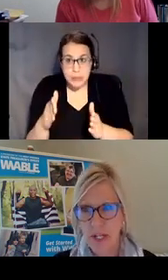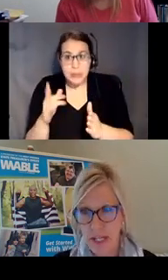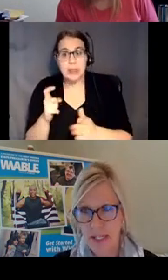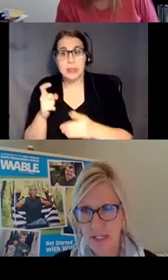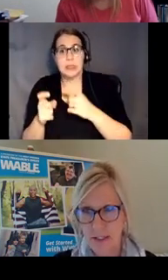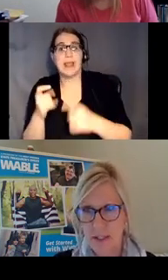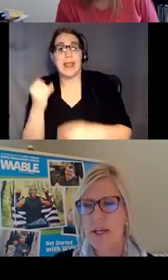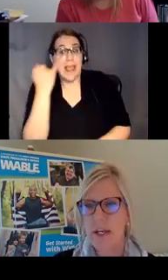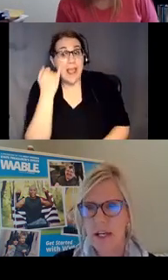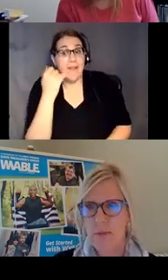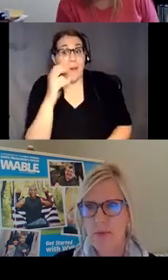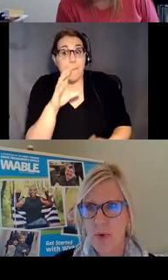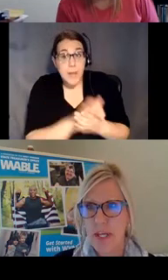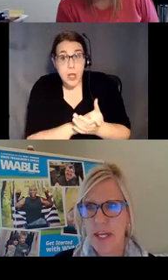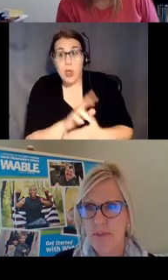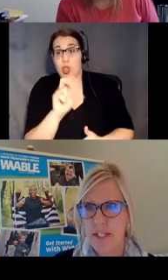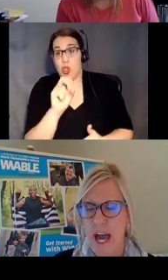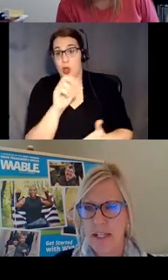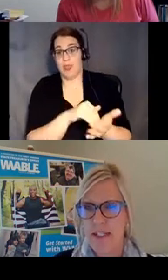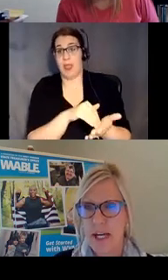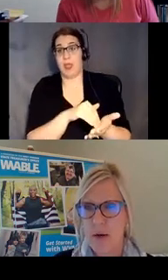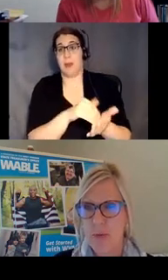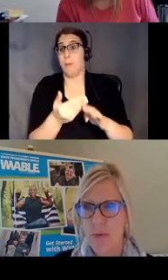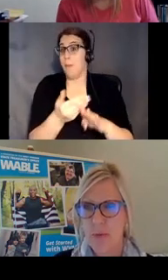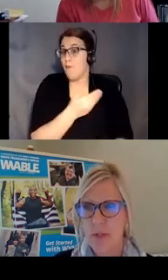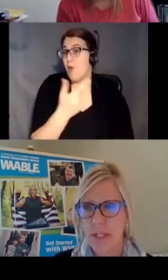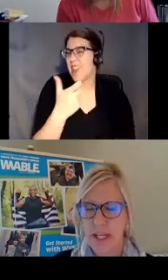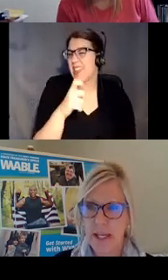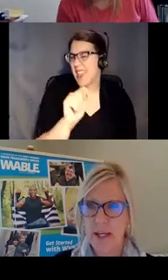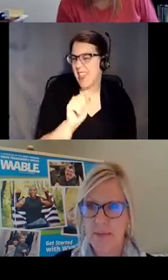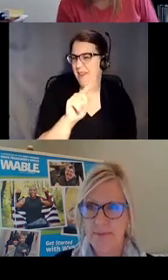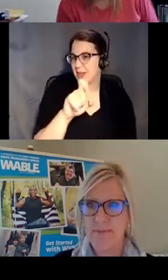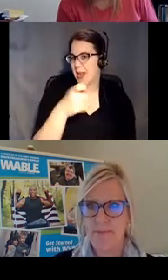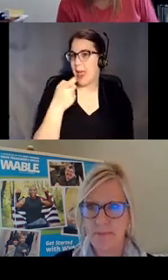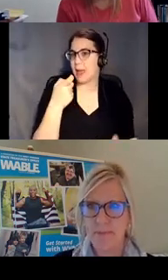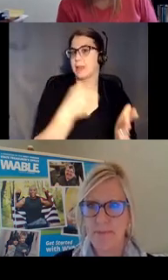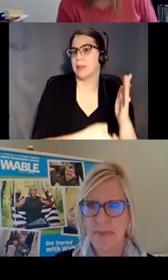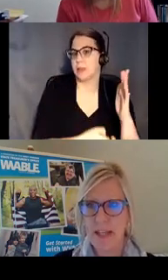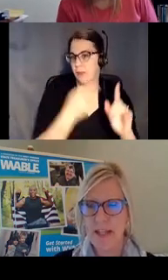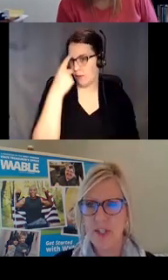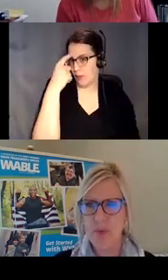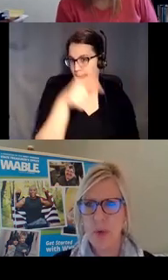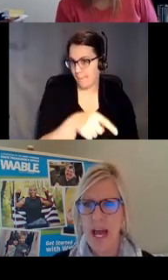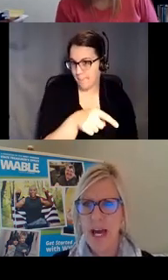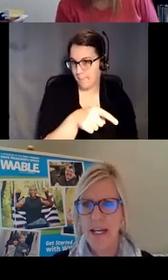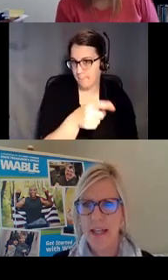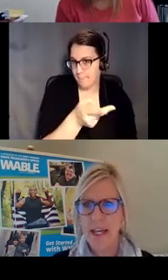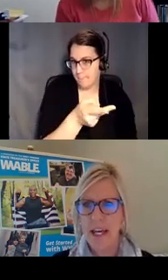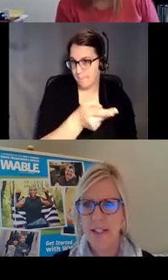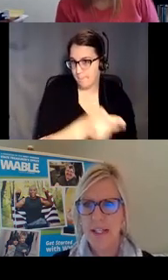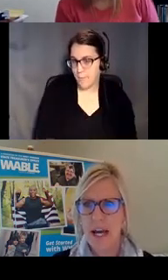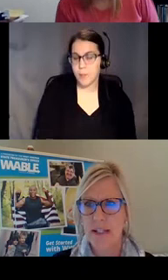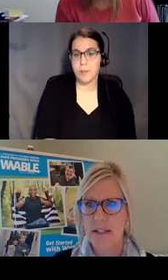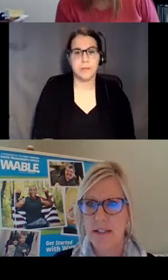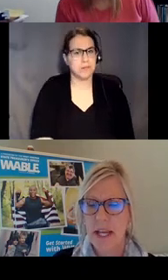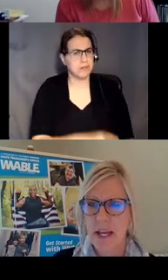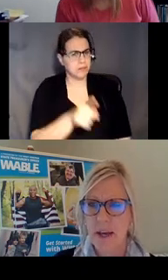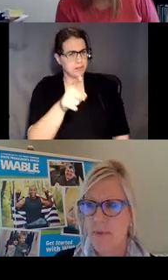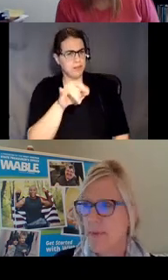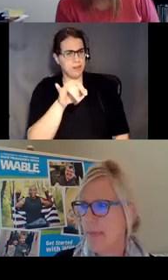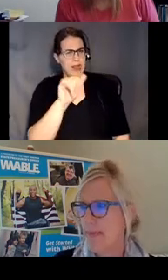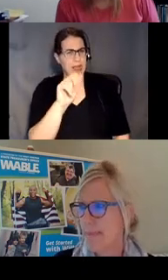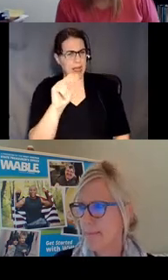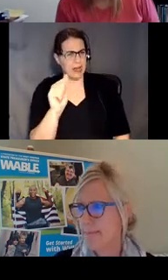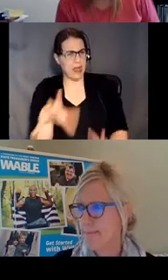married $30,000 before the gift tax would kick in. And then, did you want to add anything else to that,